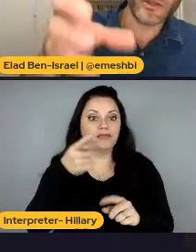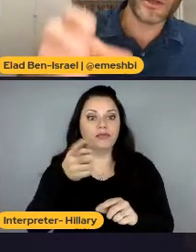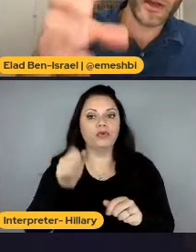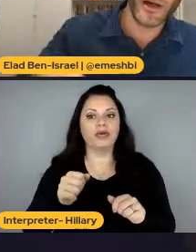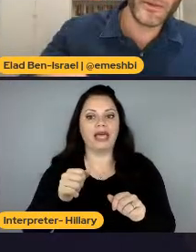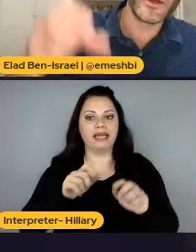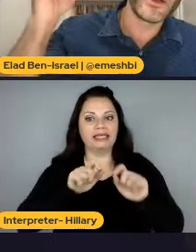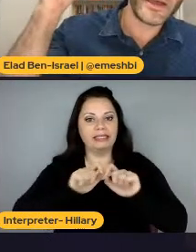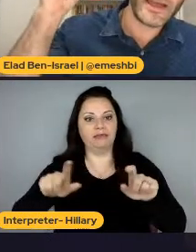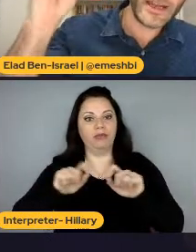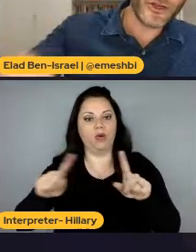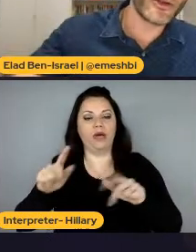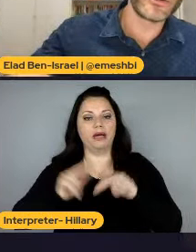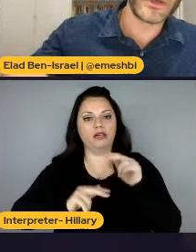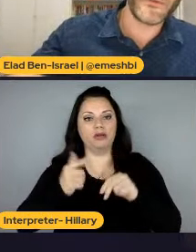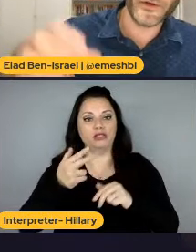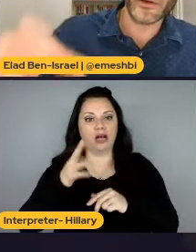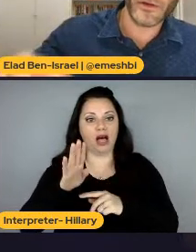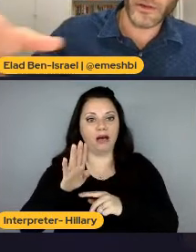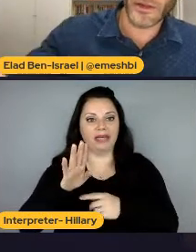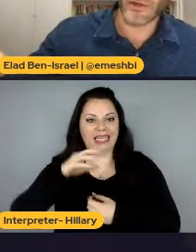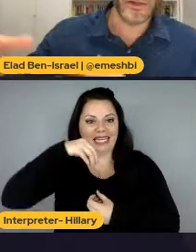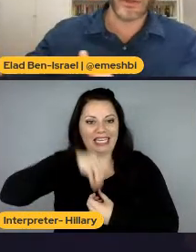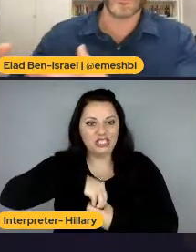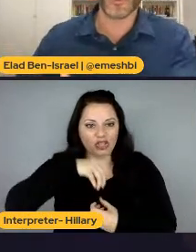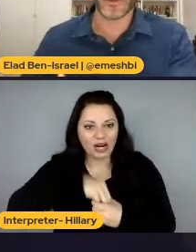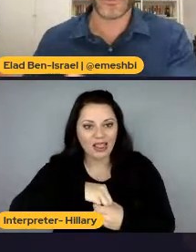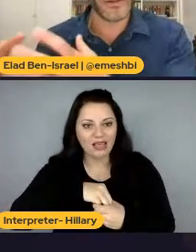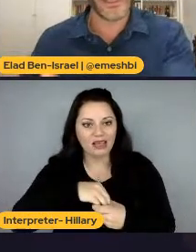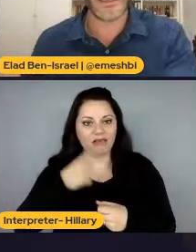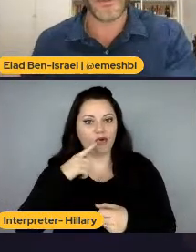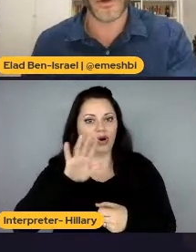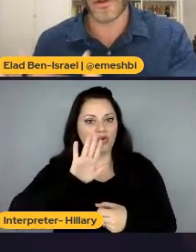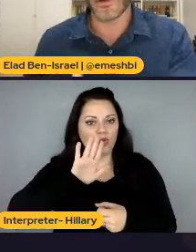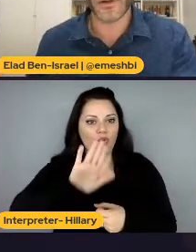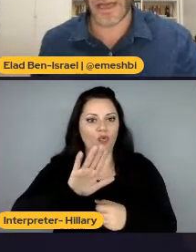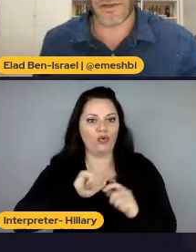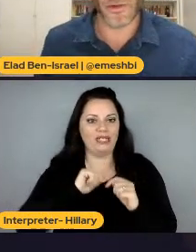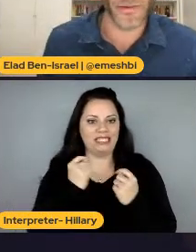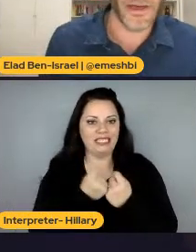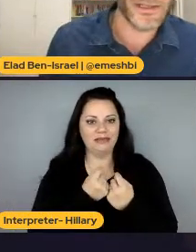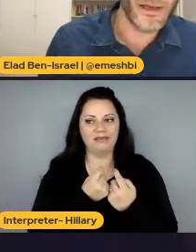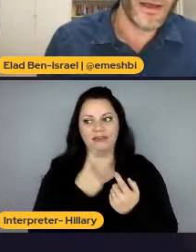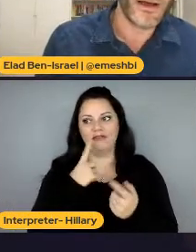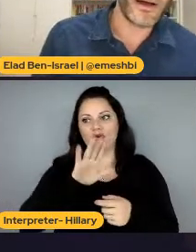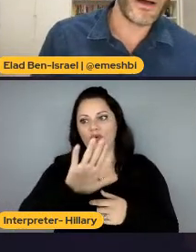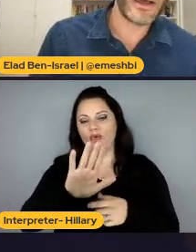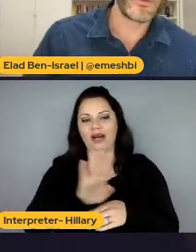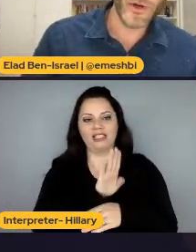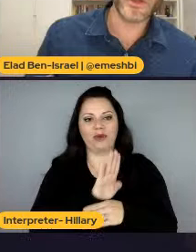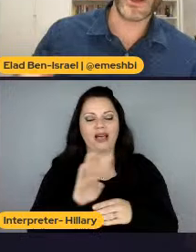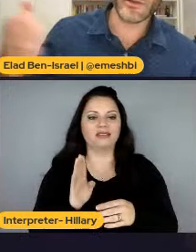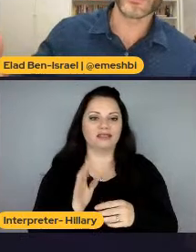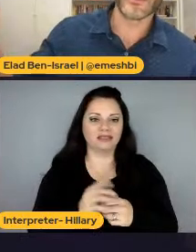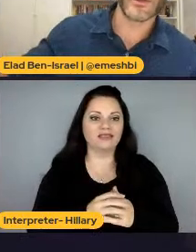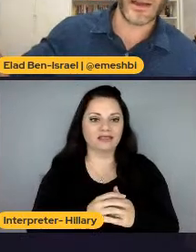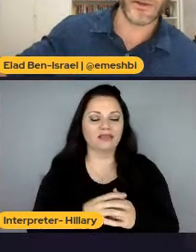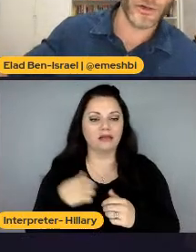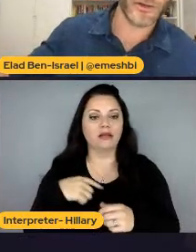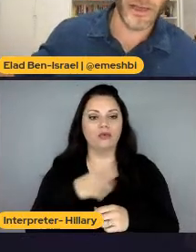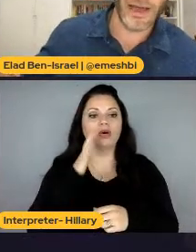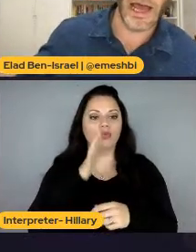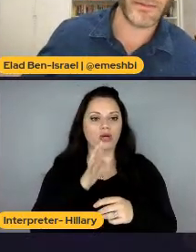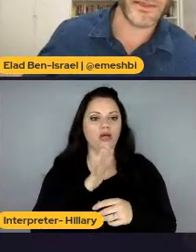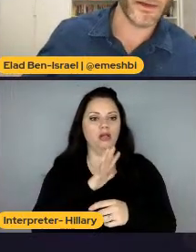deploy Construct Hub internally for your team or your enterprise. And we're going to also do